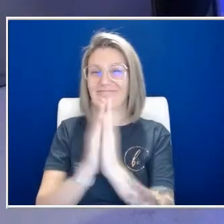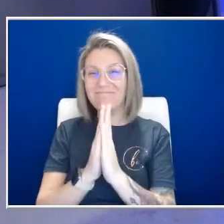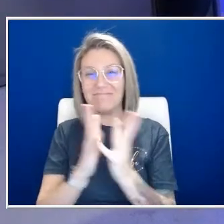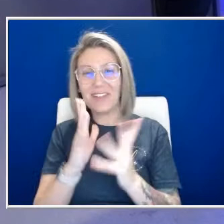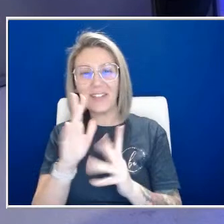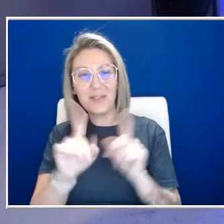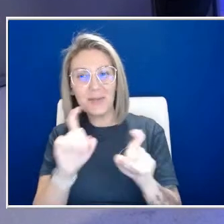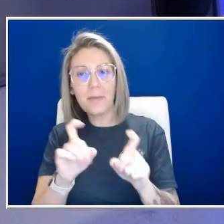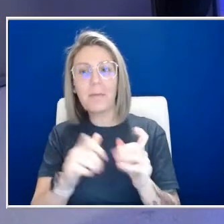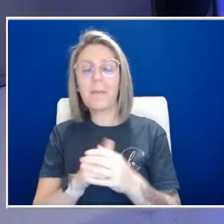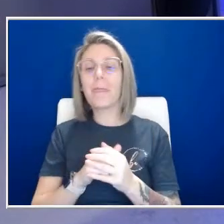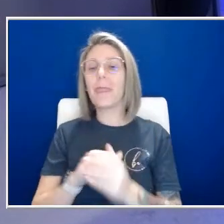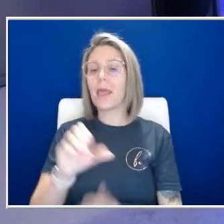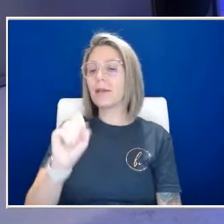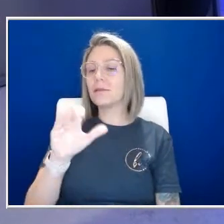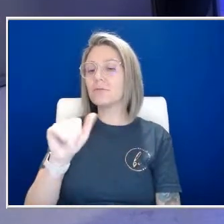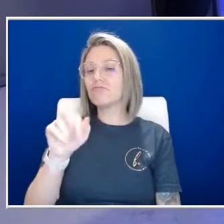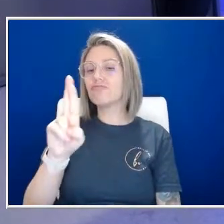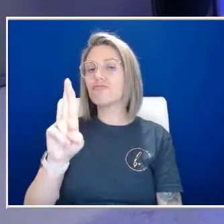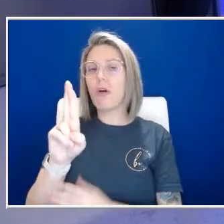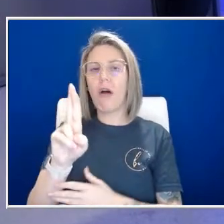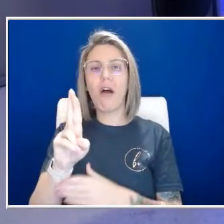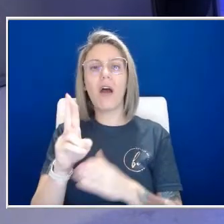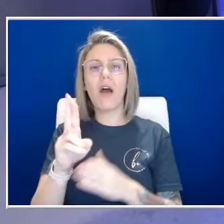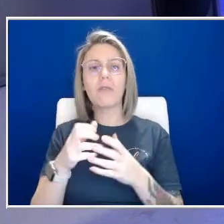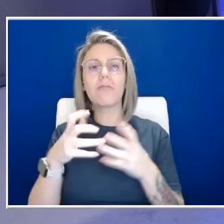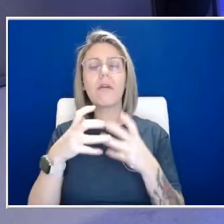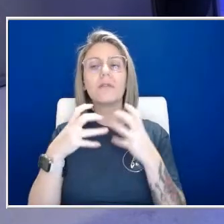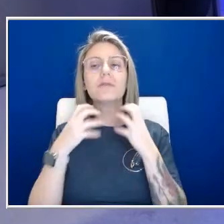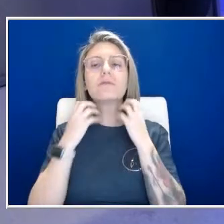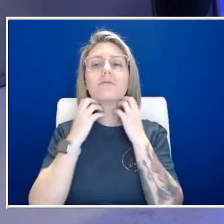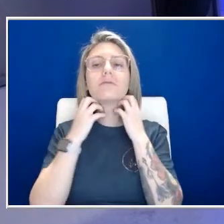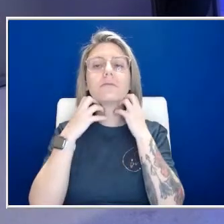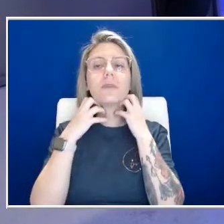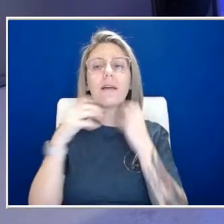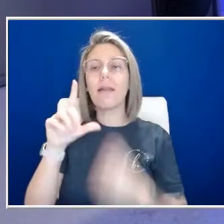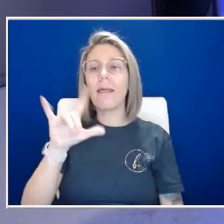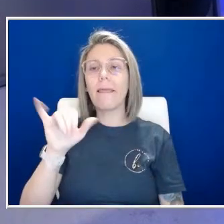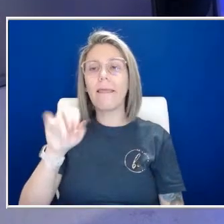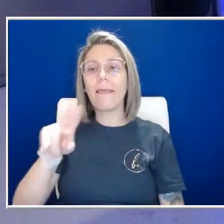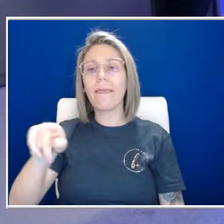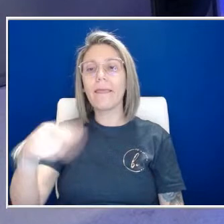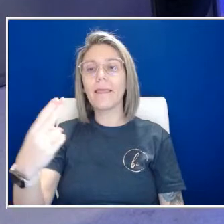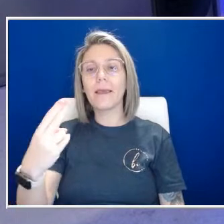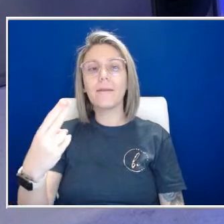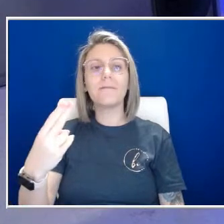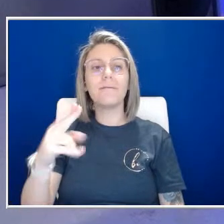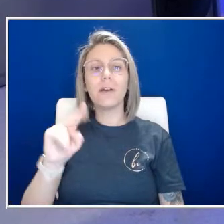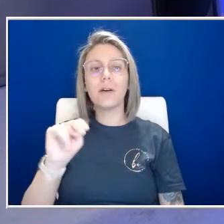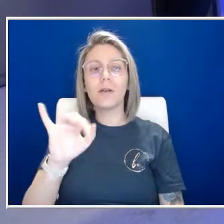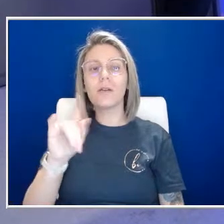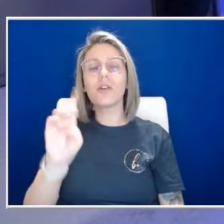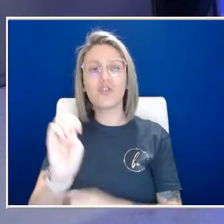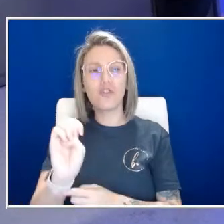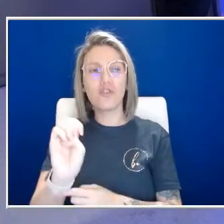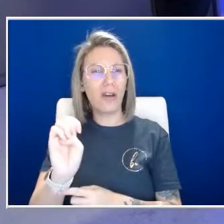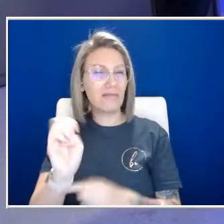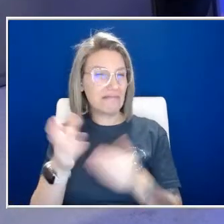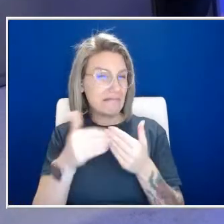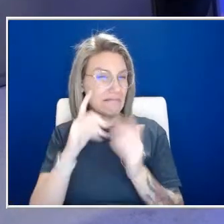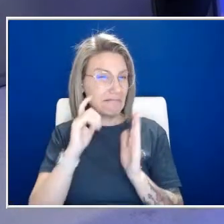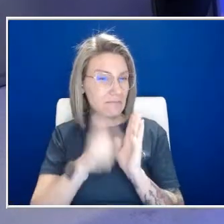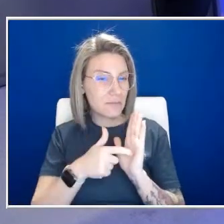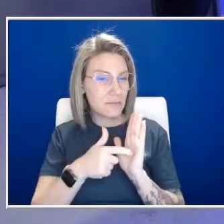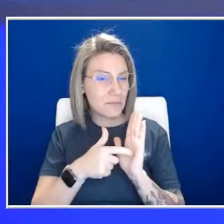node a common way for throat cancer or oral cancer to be detected? So probably the most